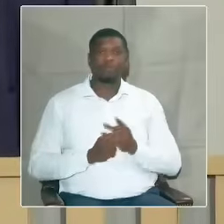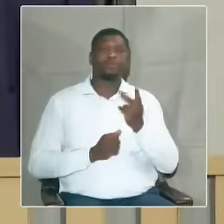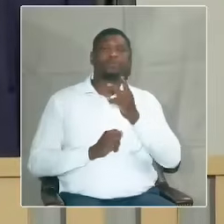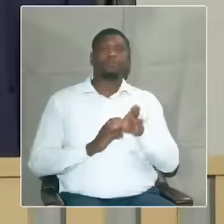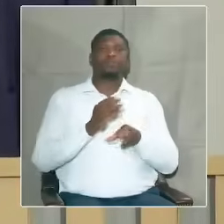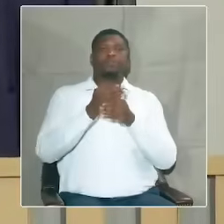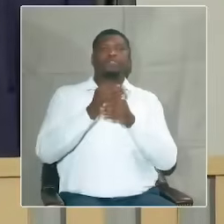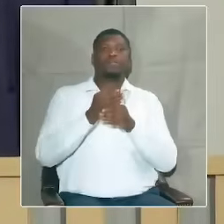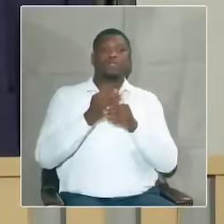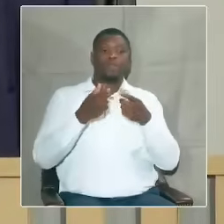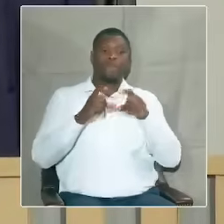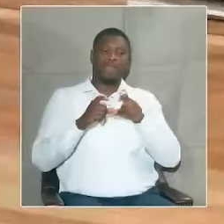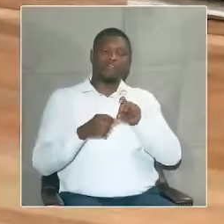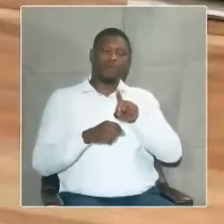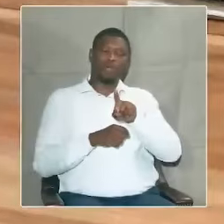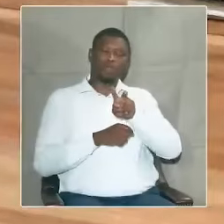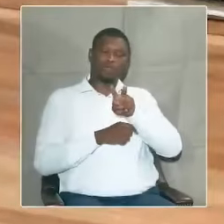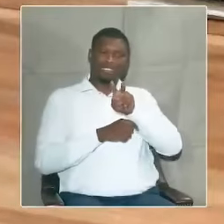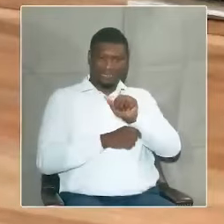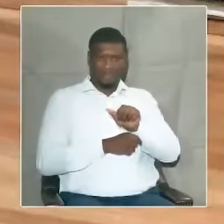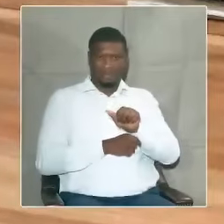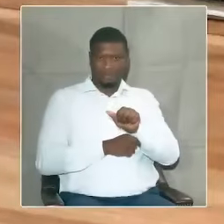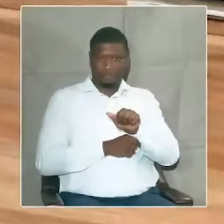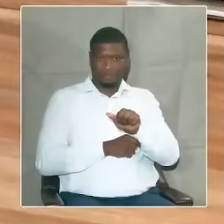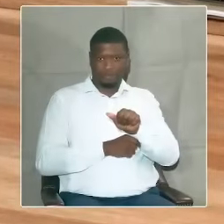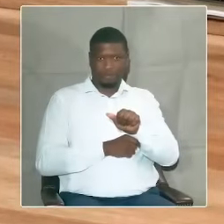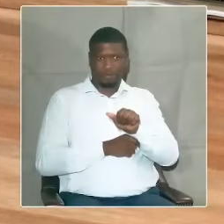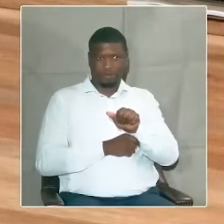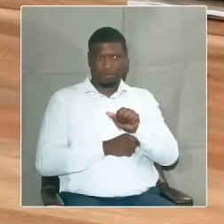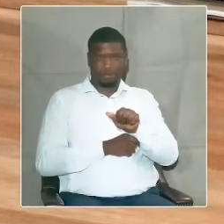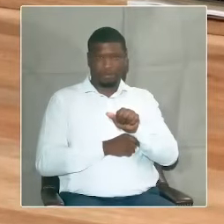And paragraph 126.